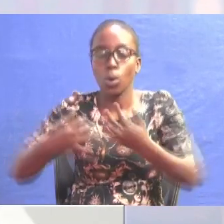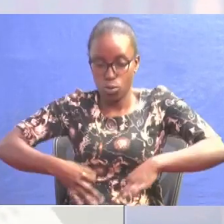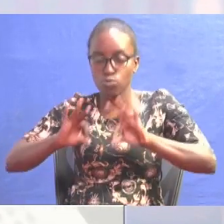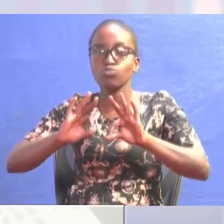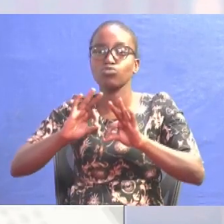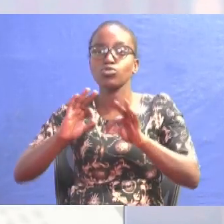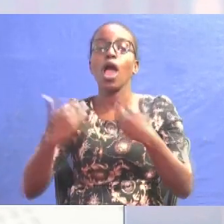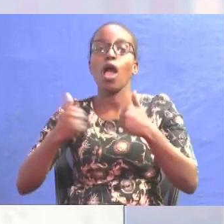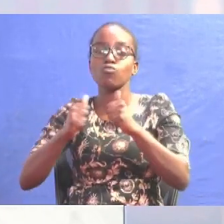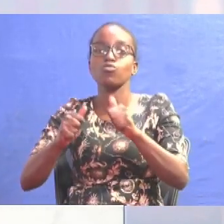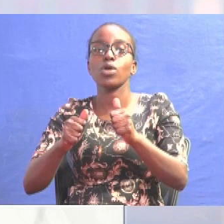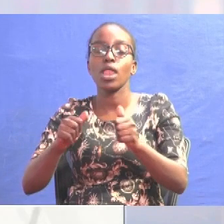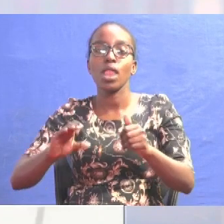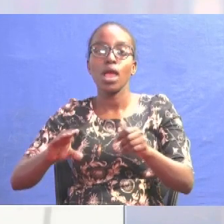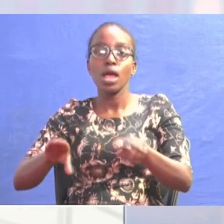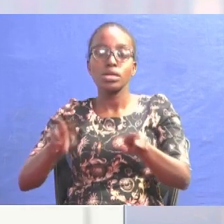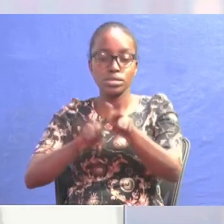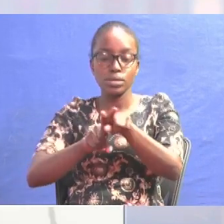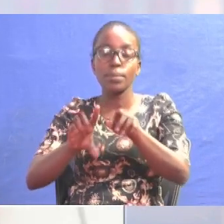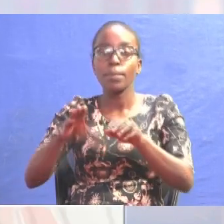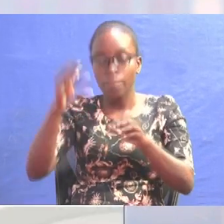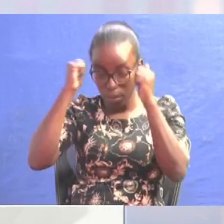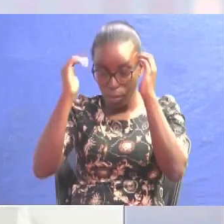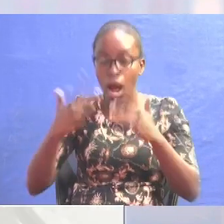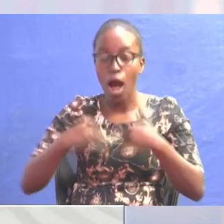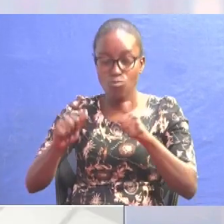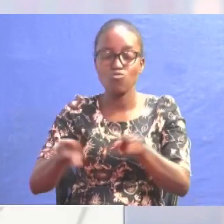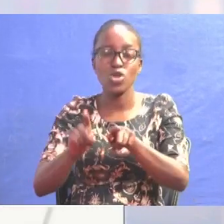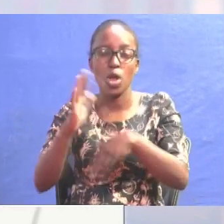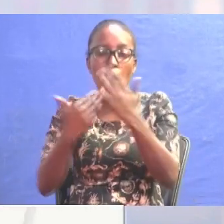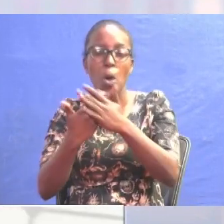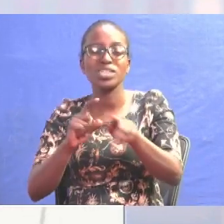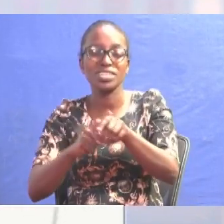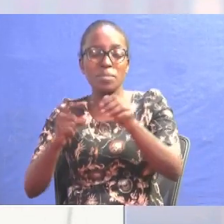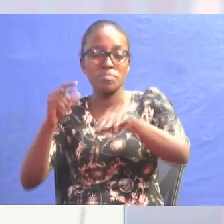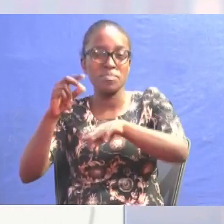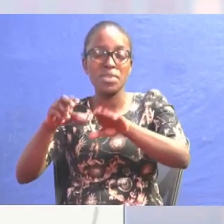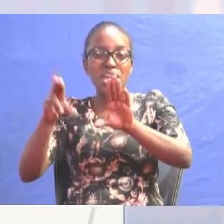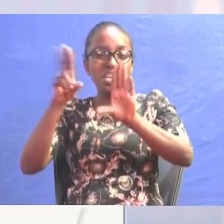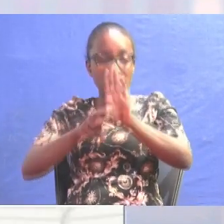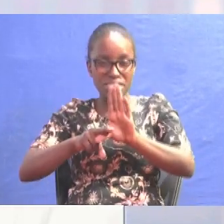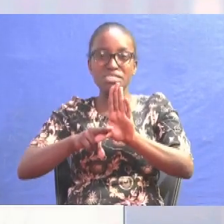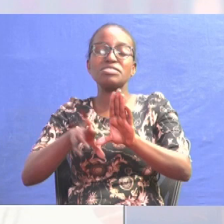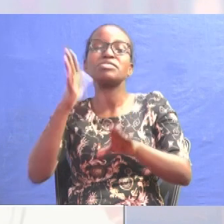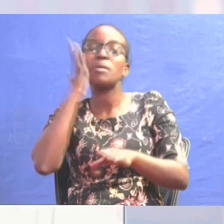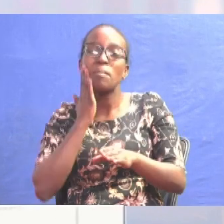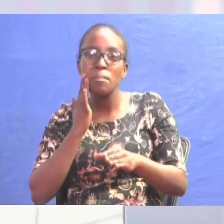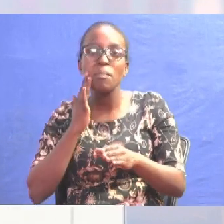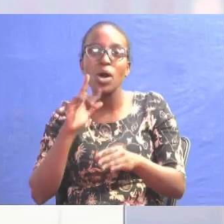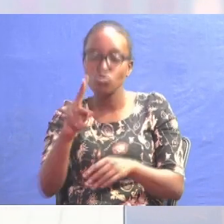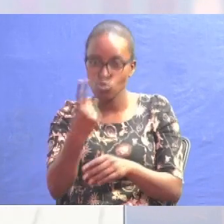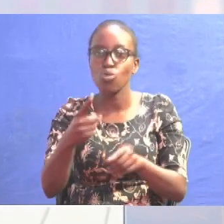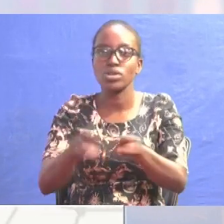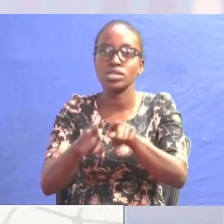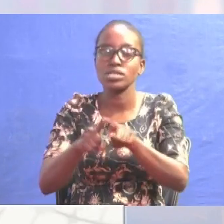Kenyan candidate, of course, for the African Union chairmanship, that is the chairmanship commission chair. And of course, he'll be going out